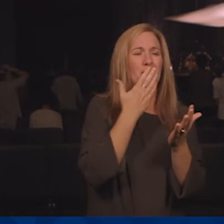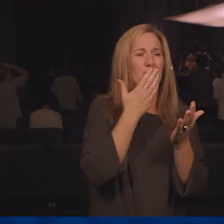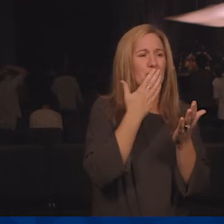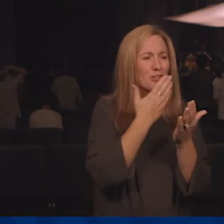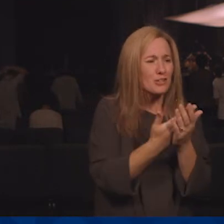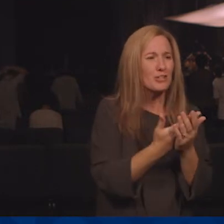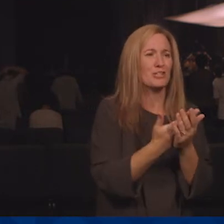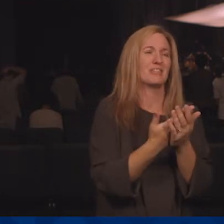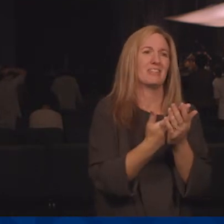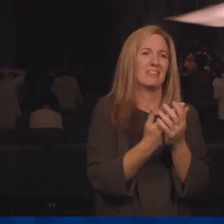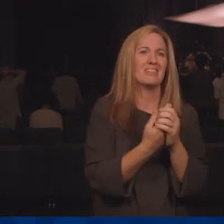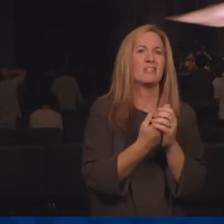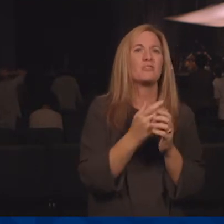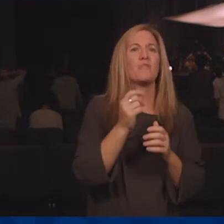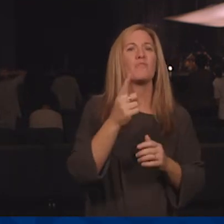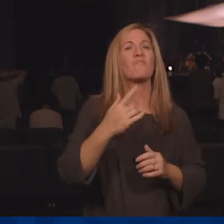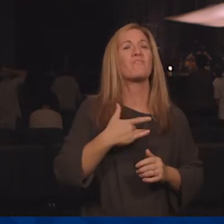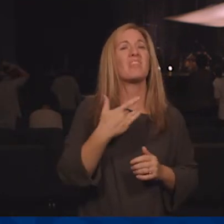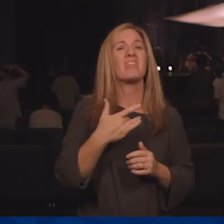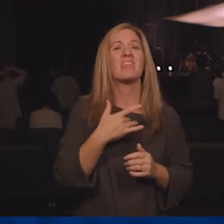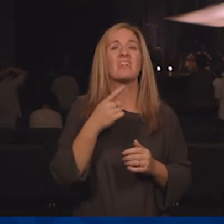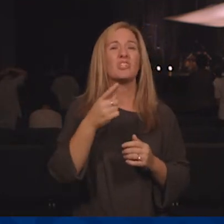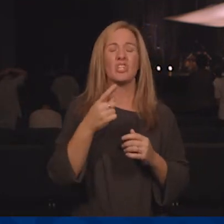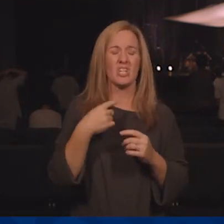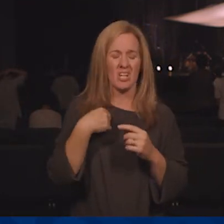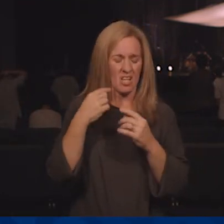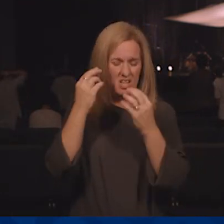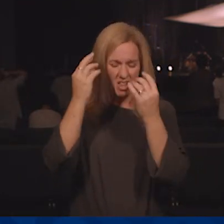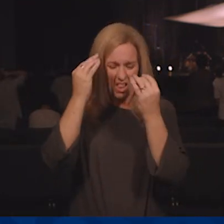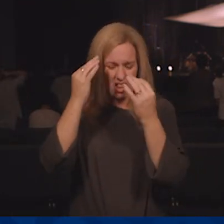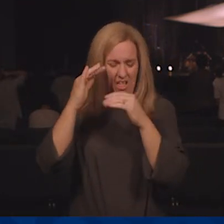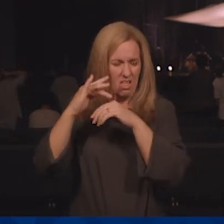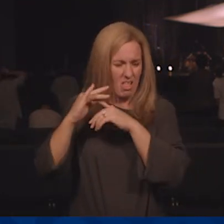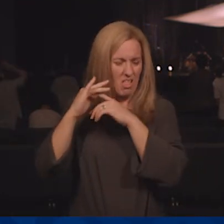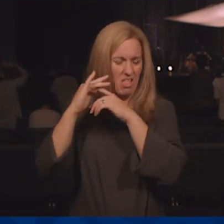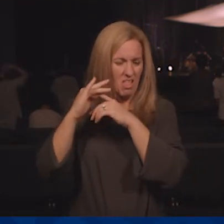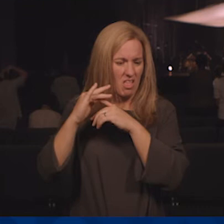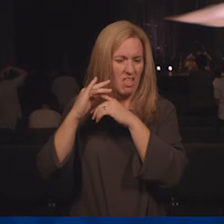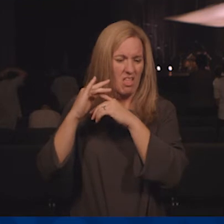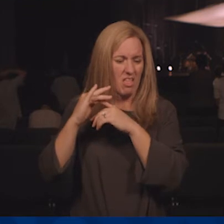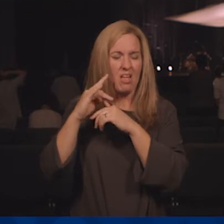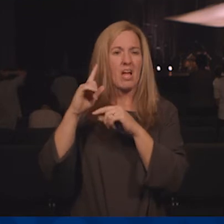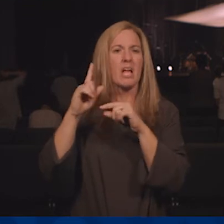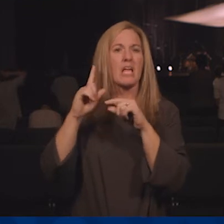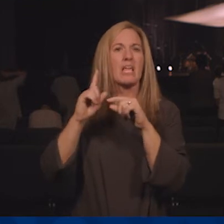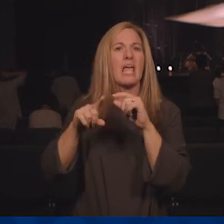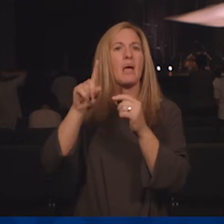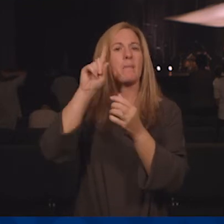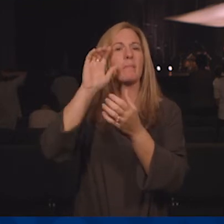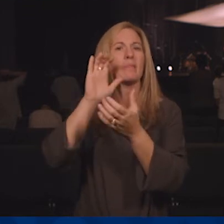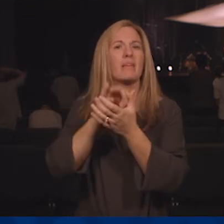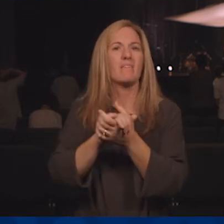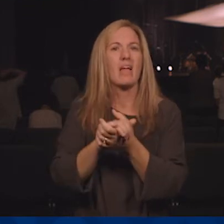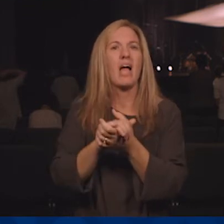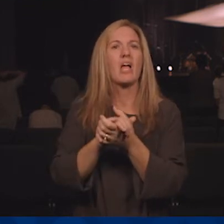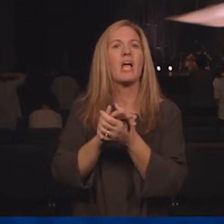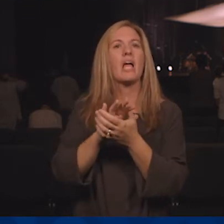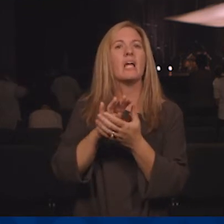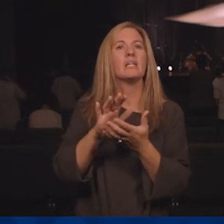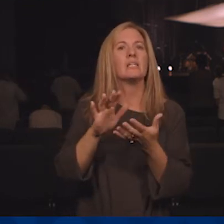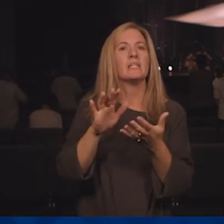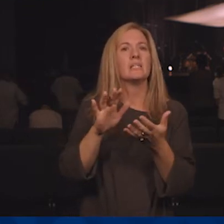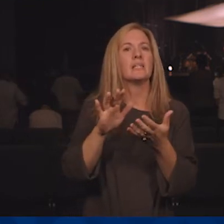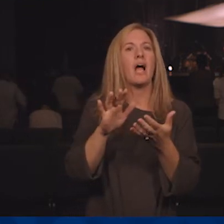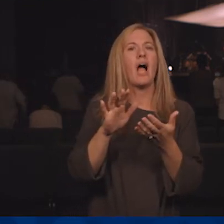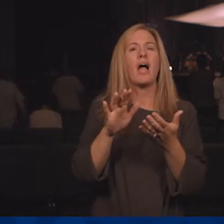in a space where you are unable to believe that, or your brain just keeps triggering other thoughts, I would love for us to pray for you, the goodness of